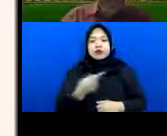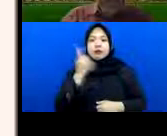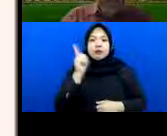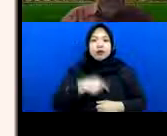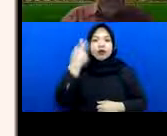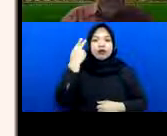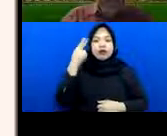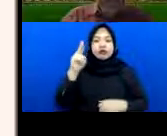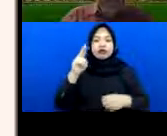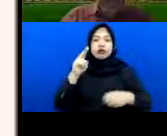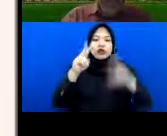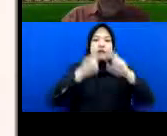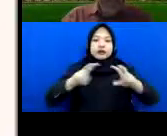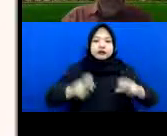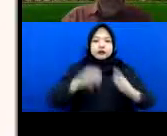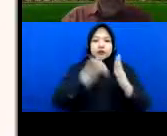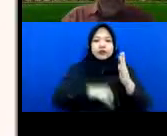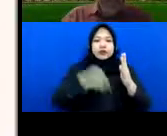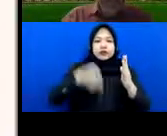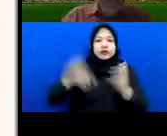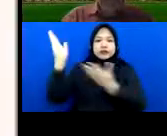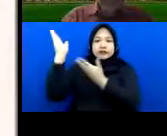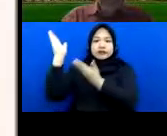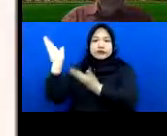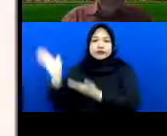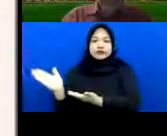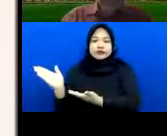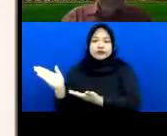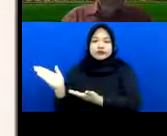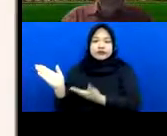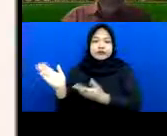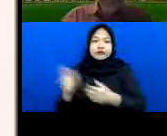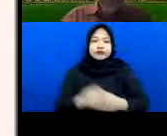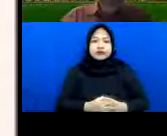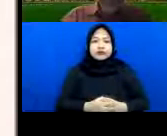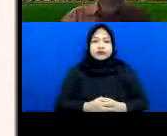These are the references that we use for this research proposal.